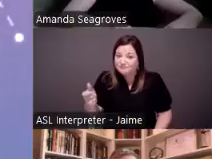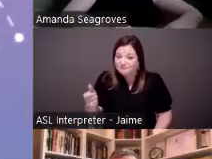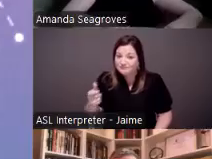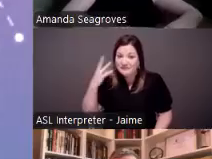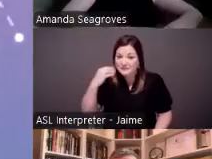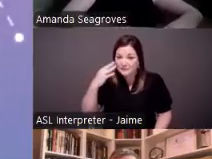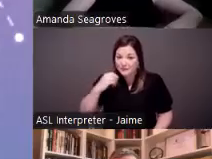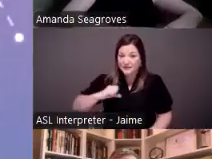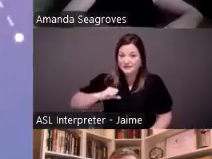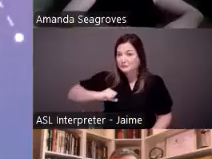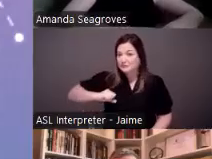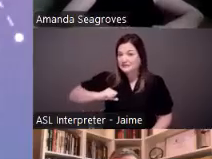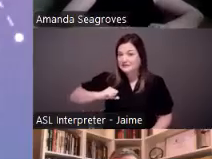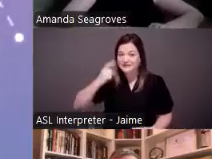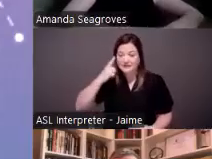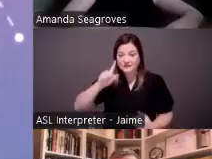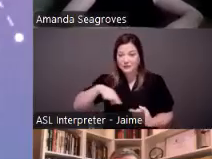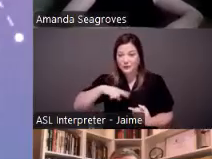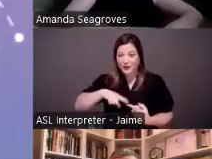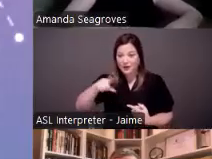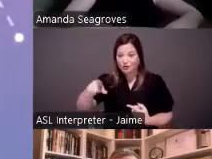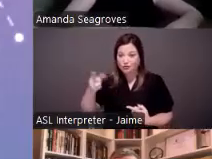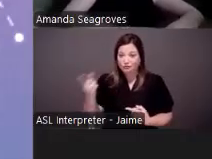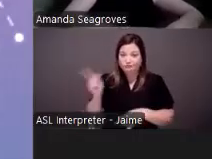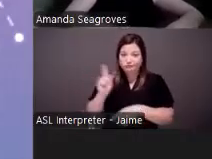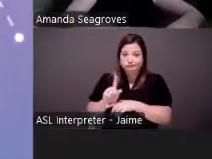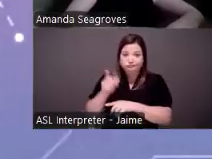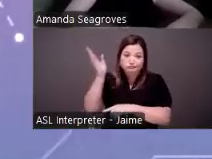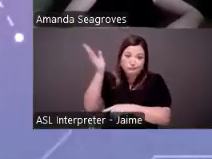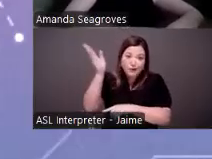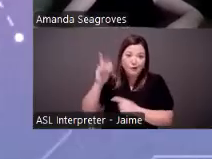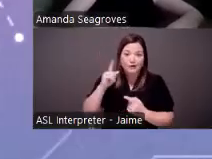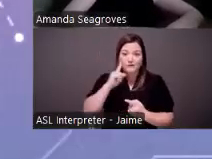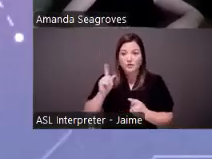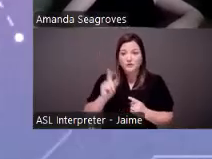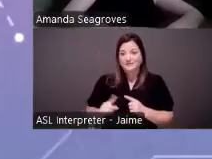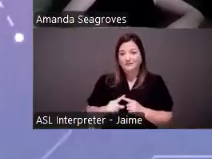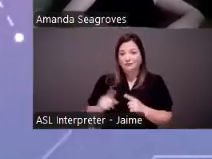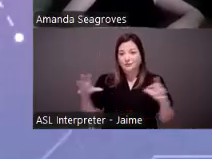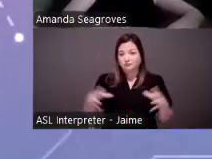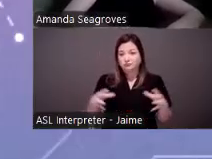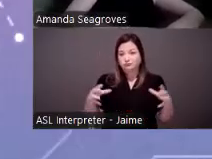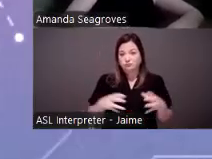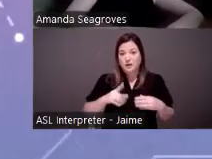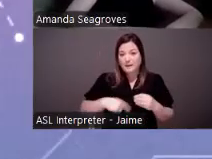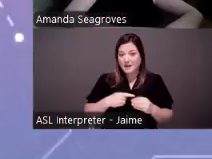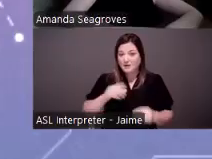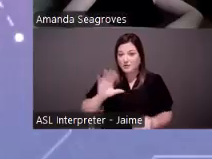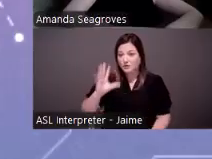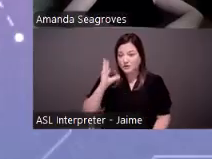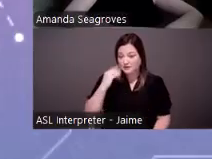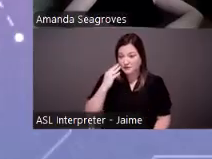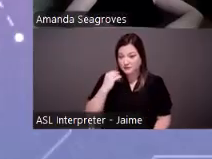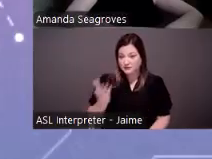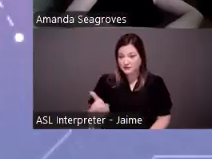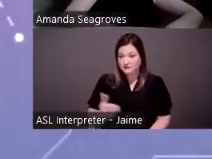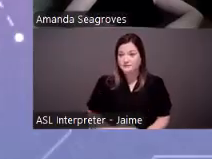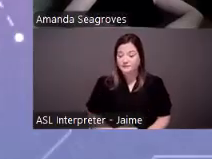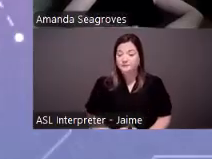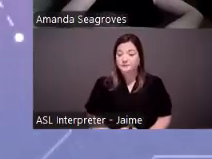resistance for when he has spoken at these different gatherings about his experiences.